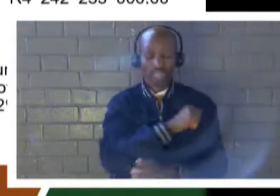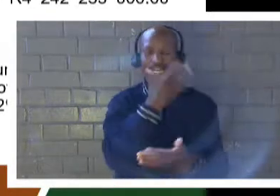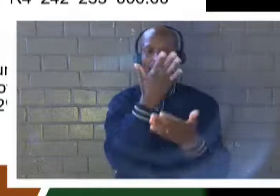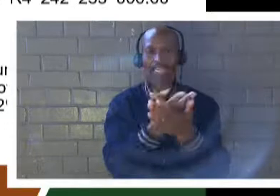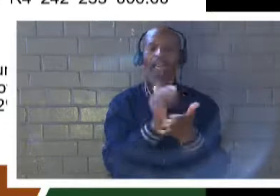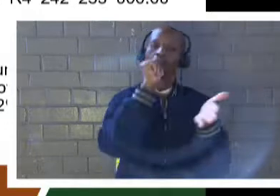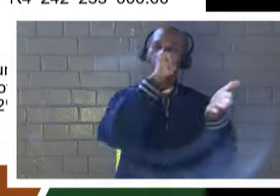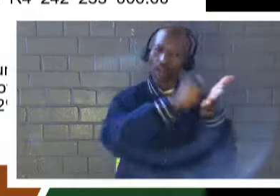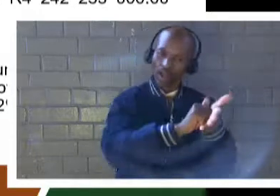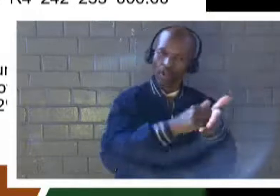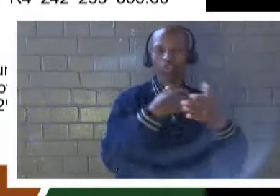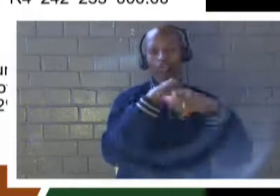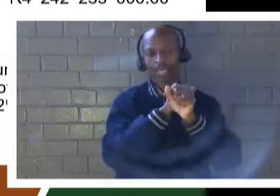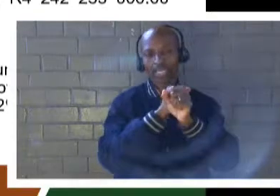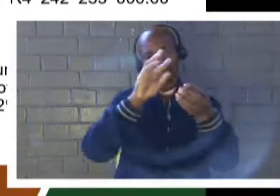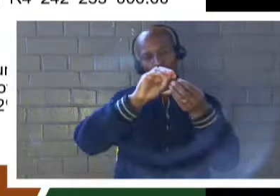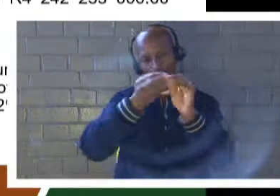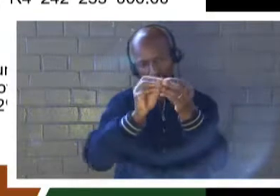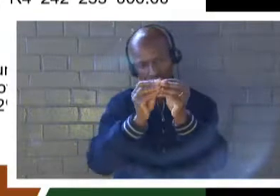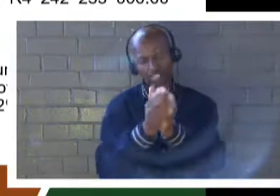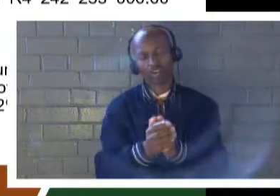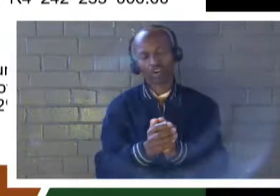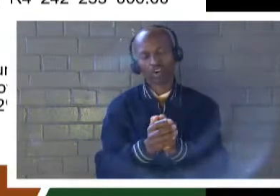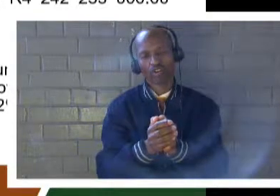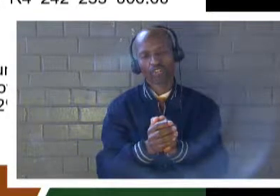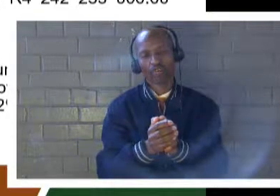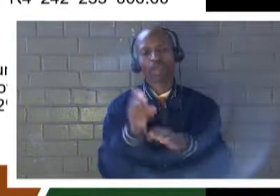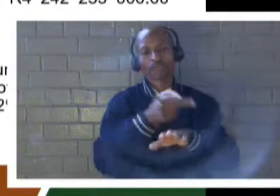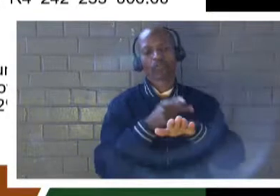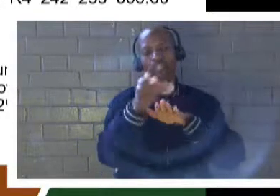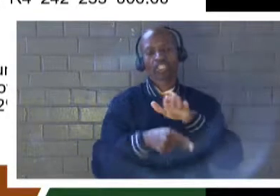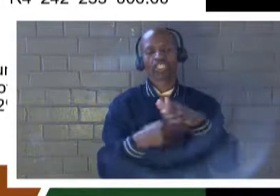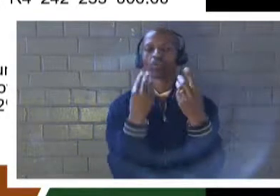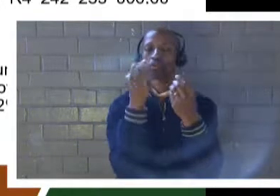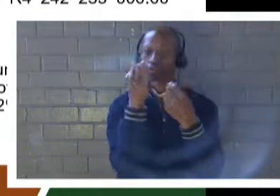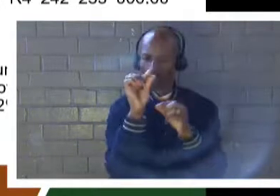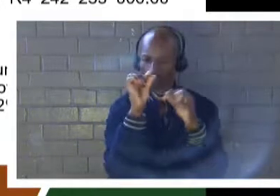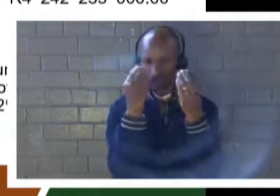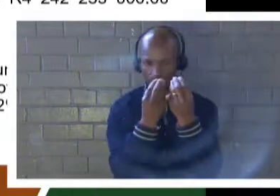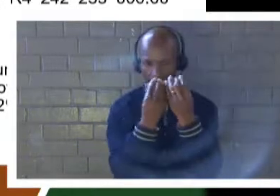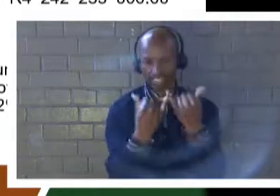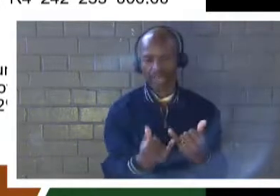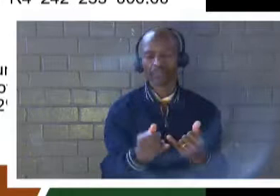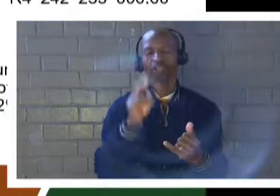be allowed to make repairs of minor projects, the